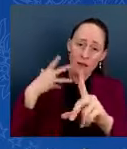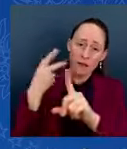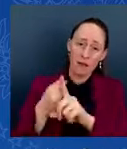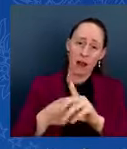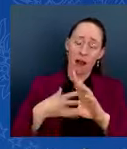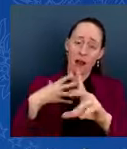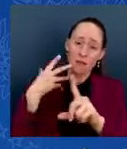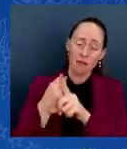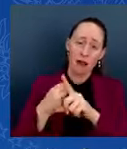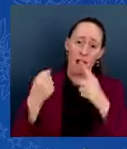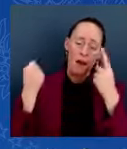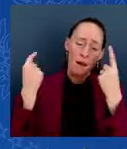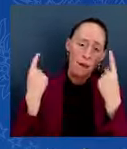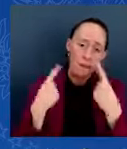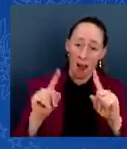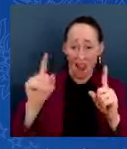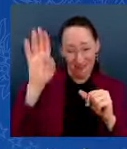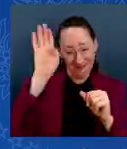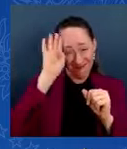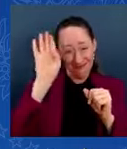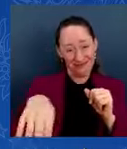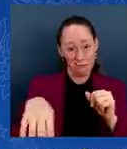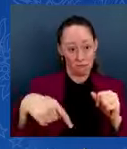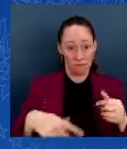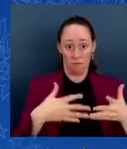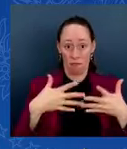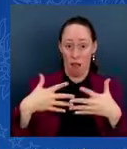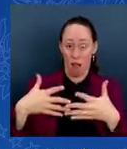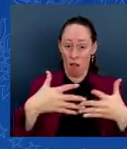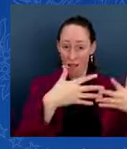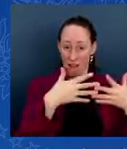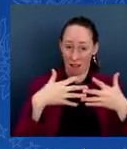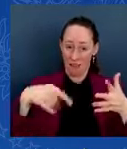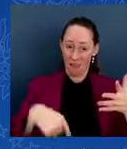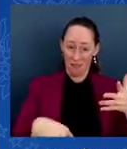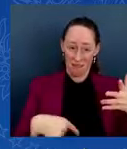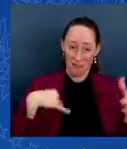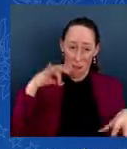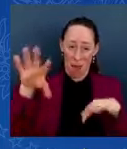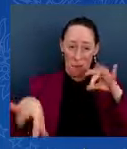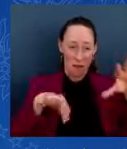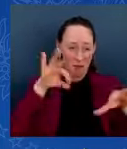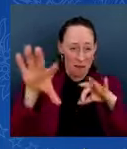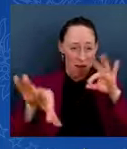not hyperbole. We pay more for prescription drugs than any advanced nation in the world.